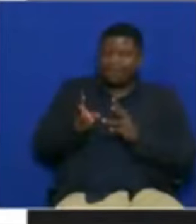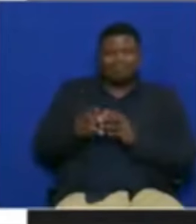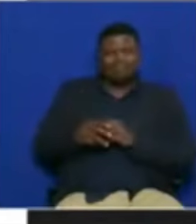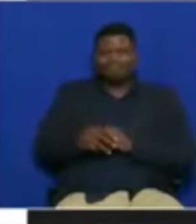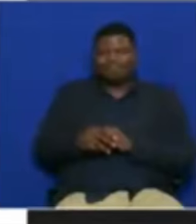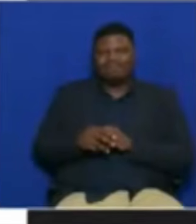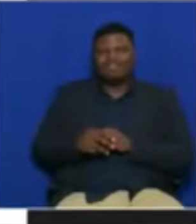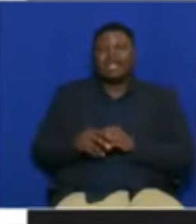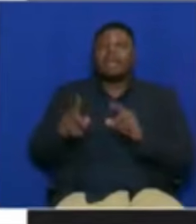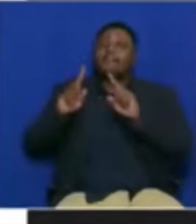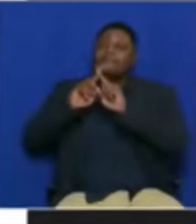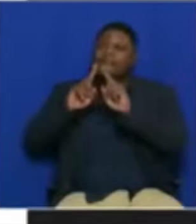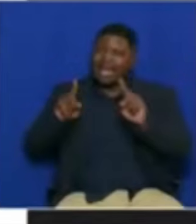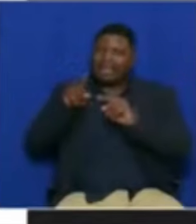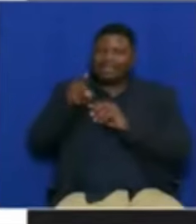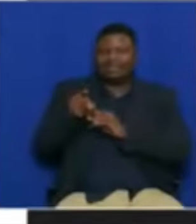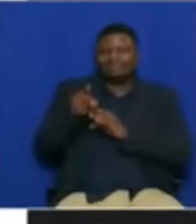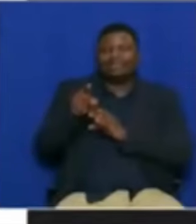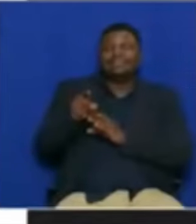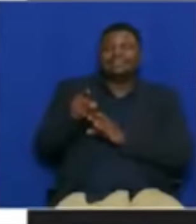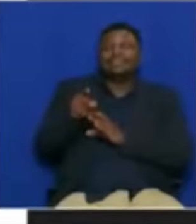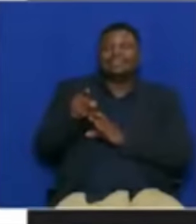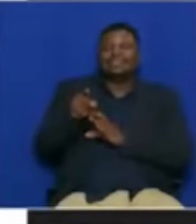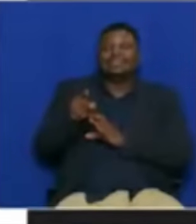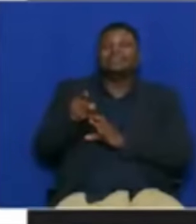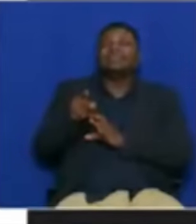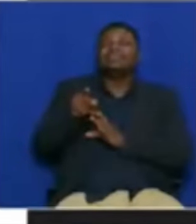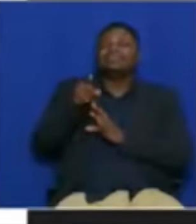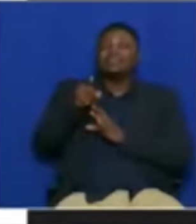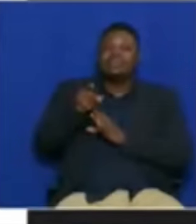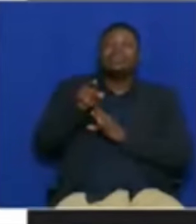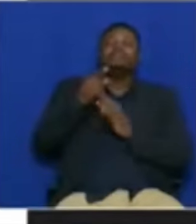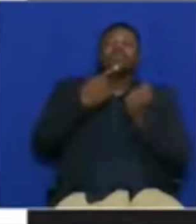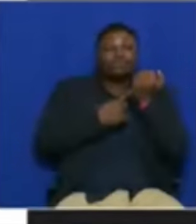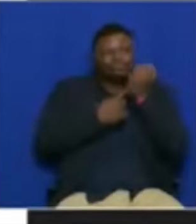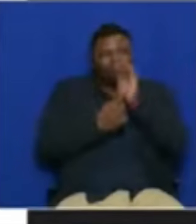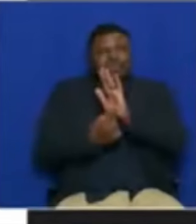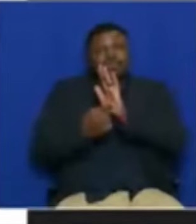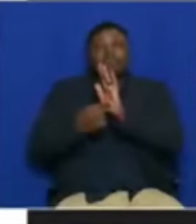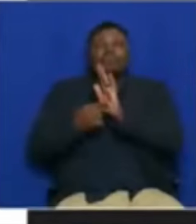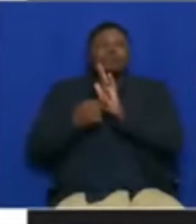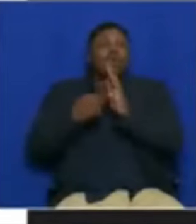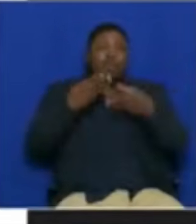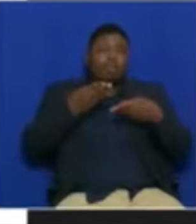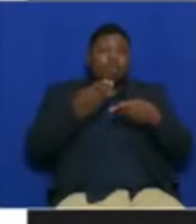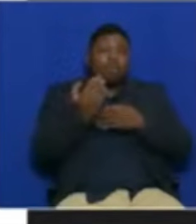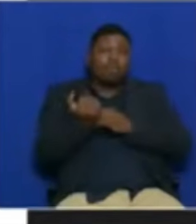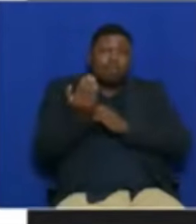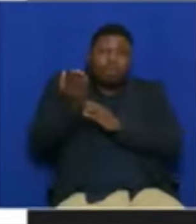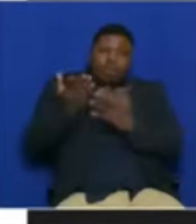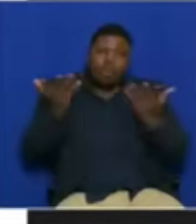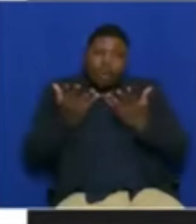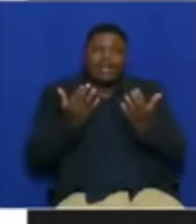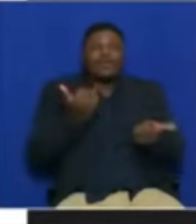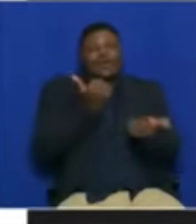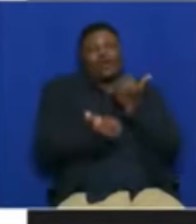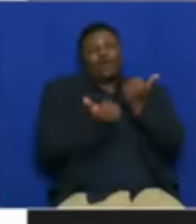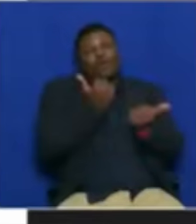to present it to a court of law in support of your application, or an application